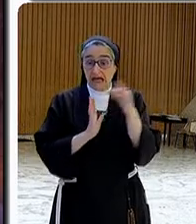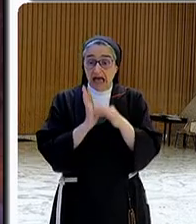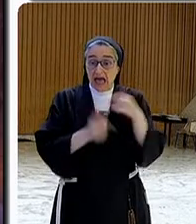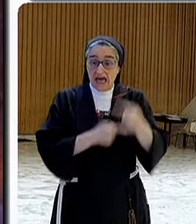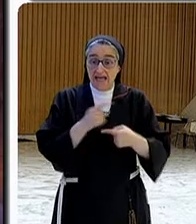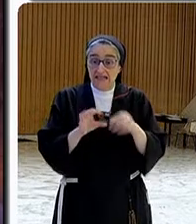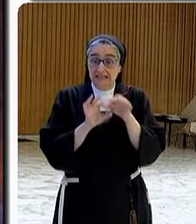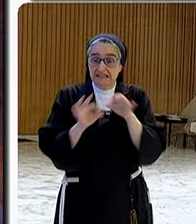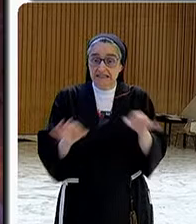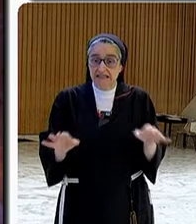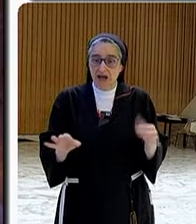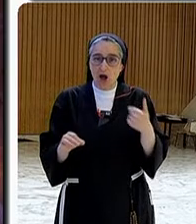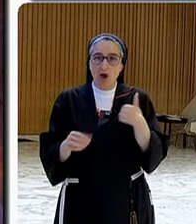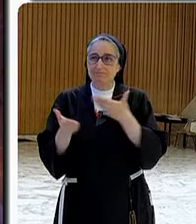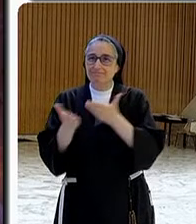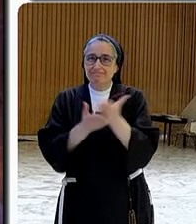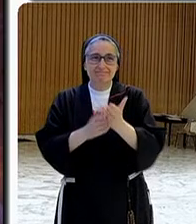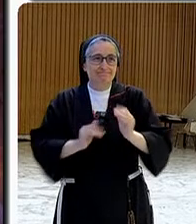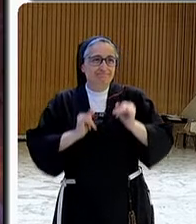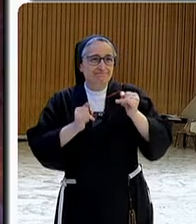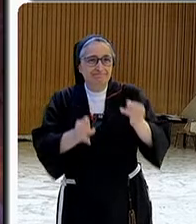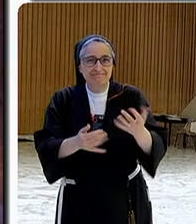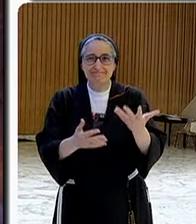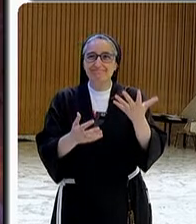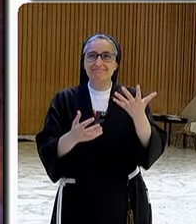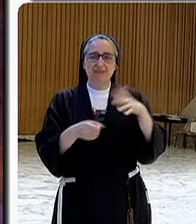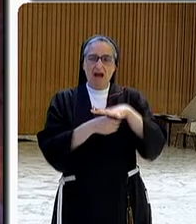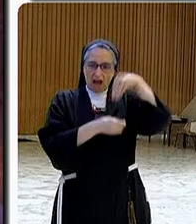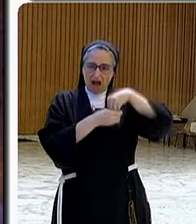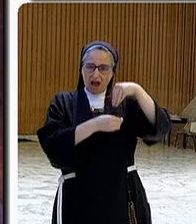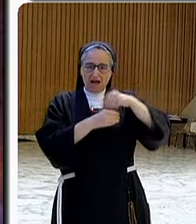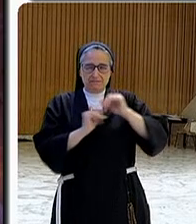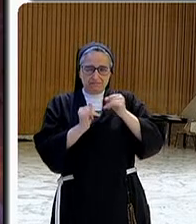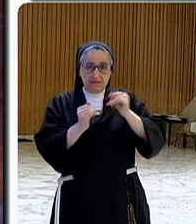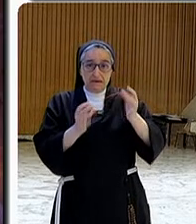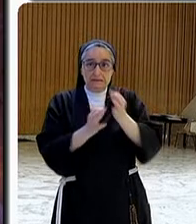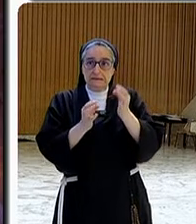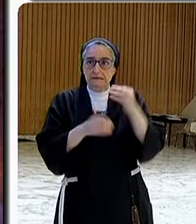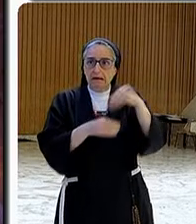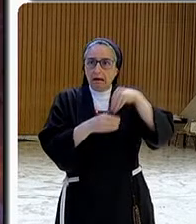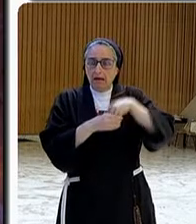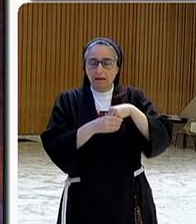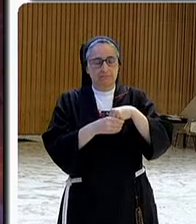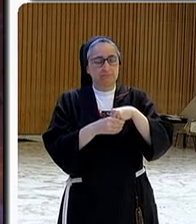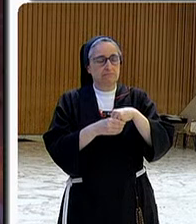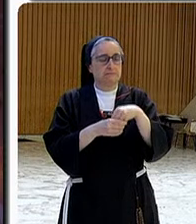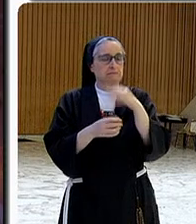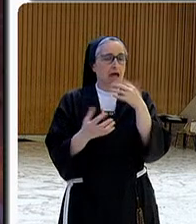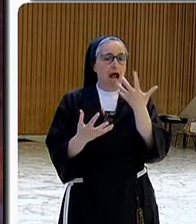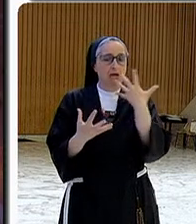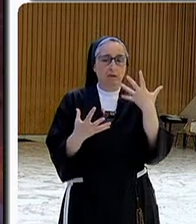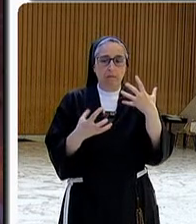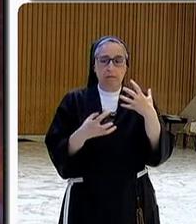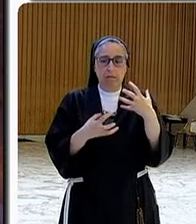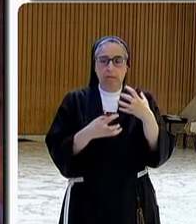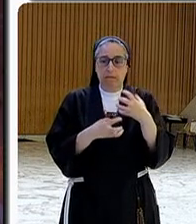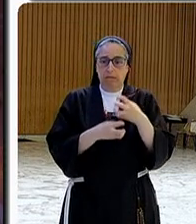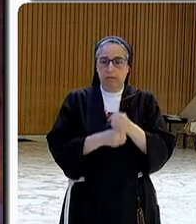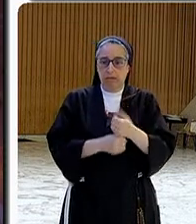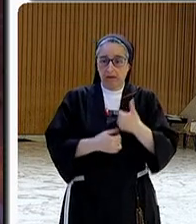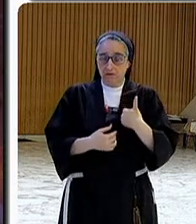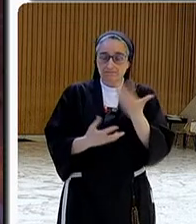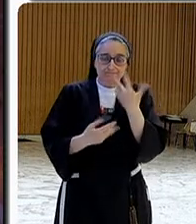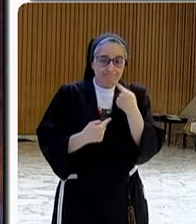no light or heat. The fire is too small to be truly useful. In sum, we want to emphasize that the Liturgy of Domestic Church Life is